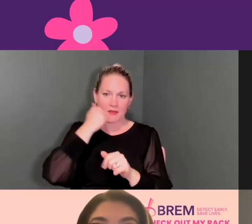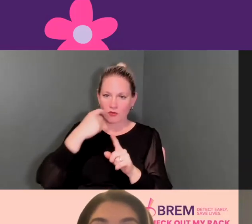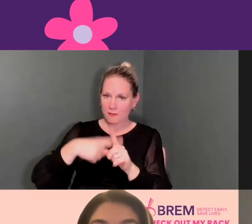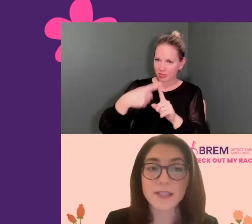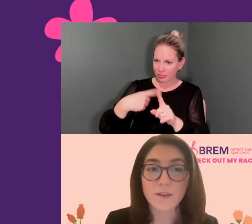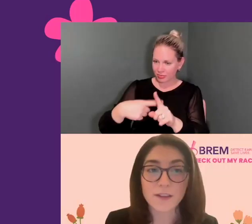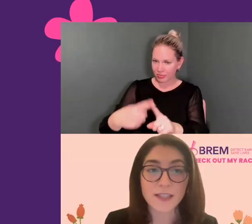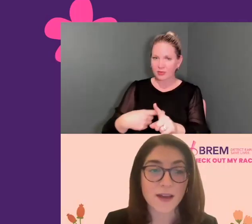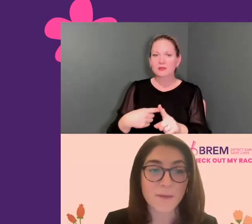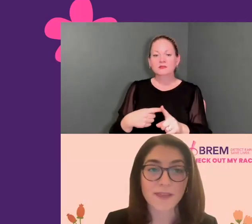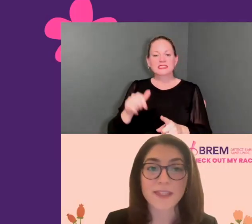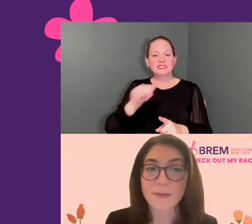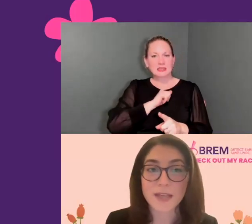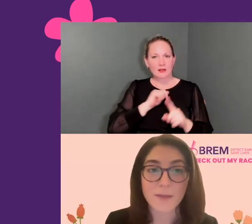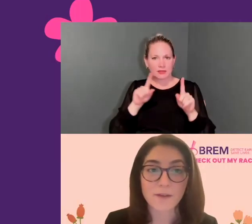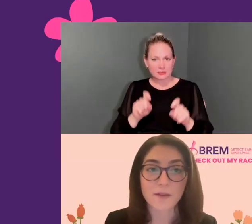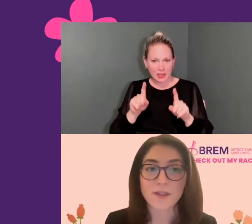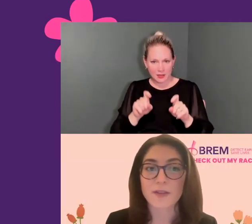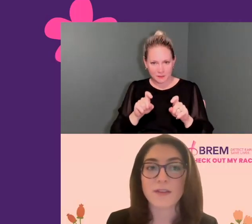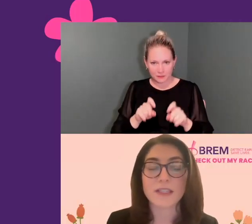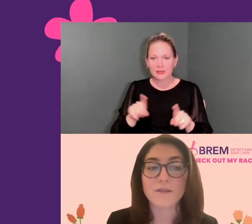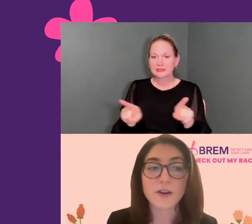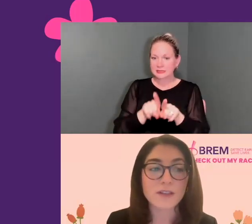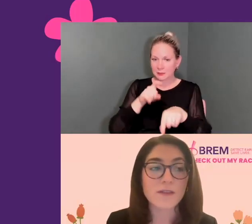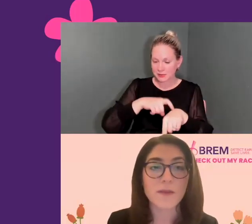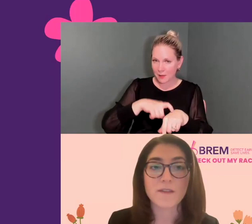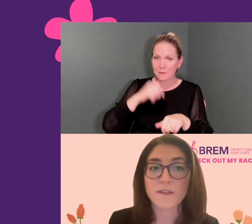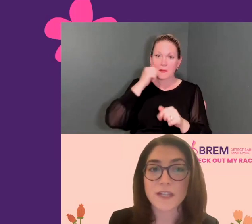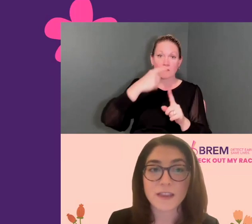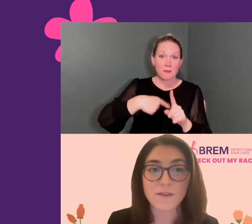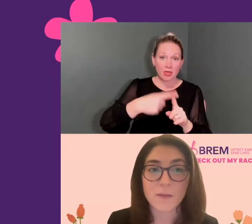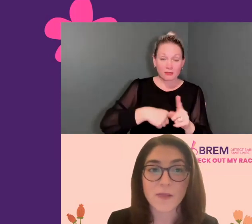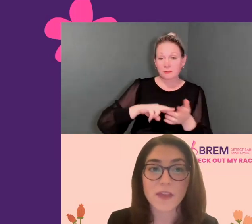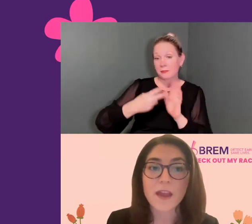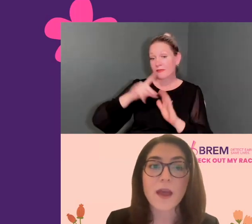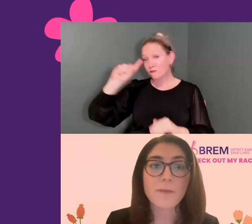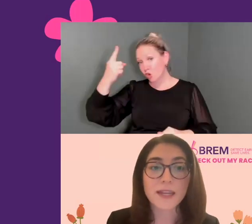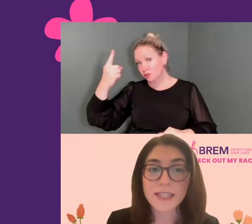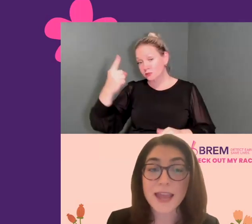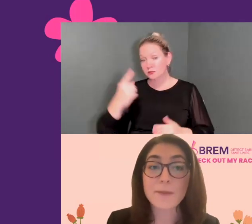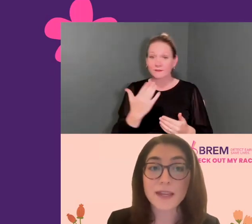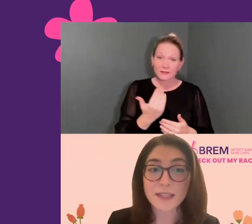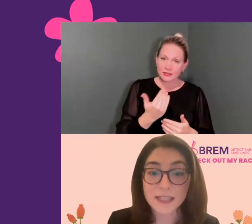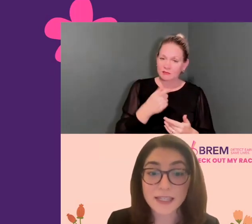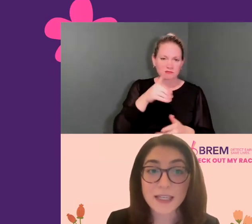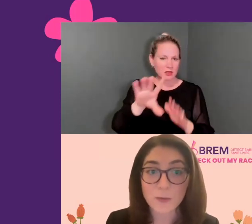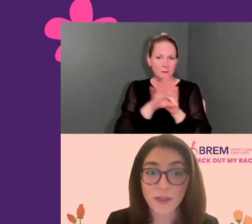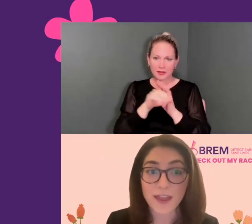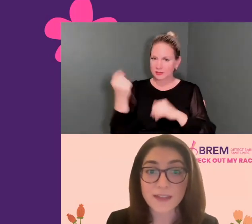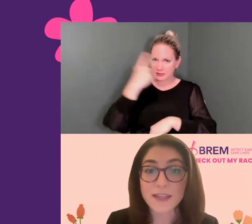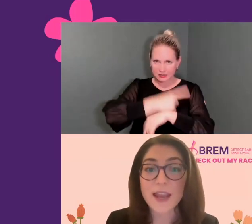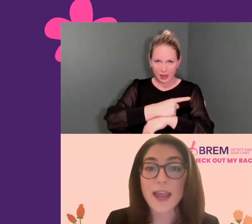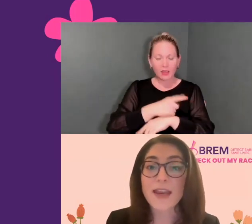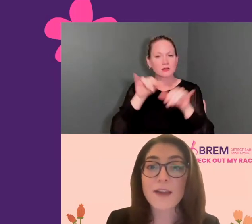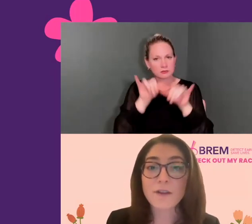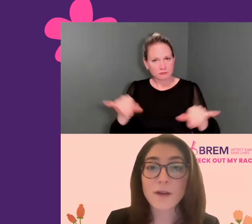of do a self-exam at the same time every month. So whether that's the 1st of the month, the 15th of the month, pick a day, be consistent with